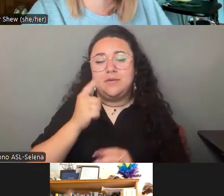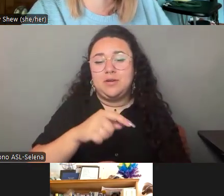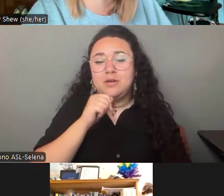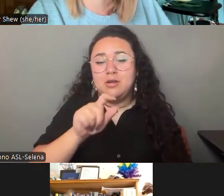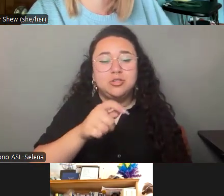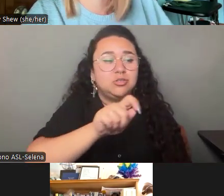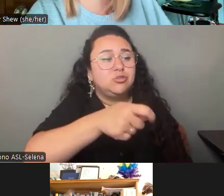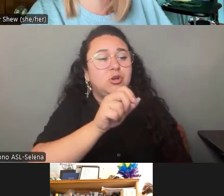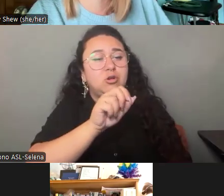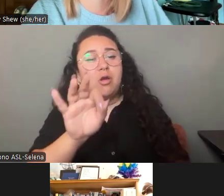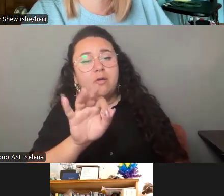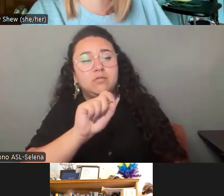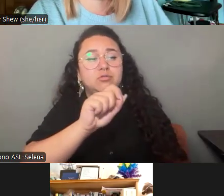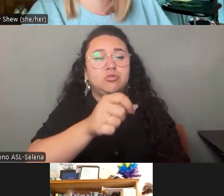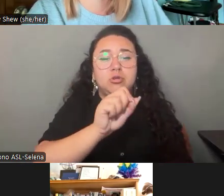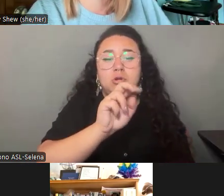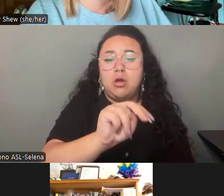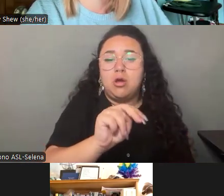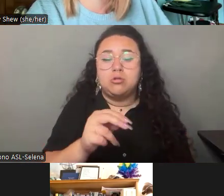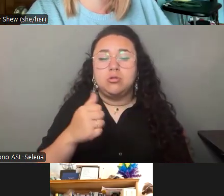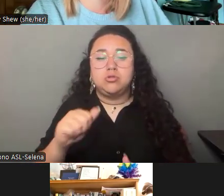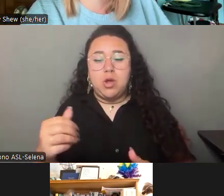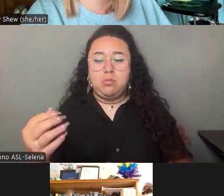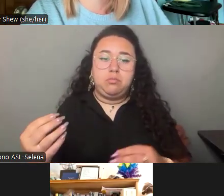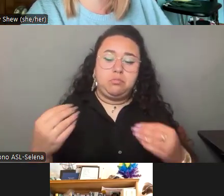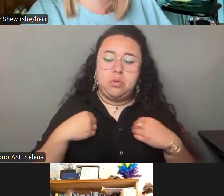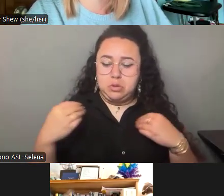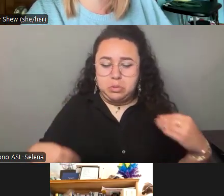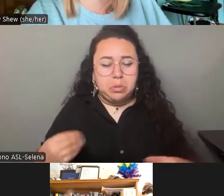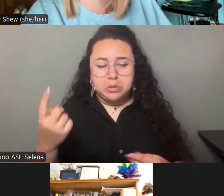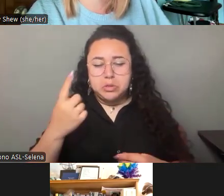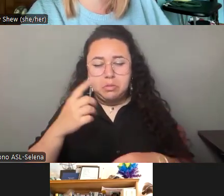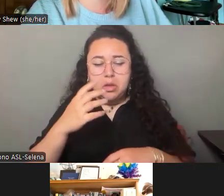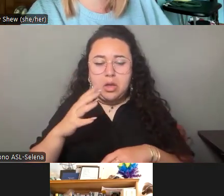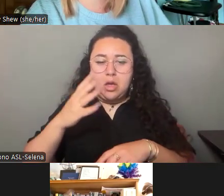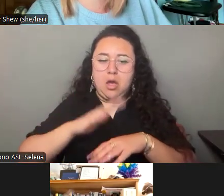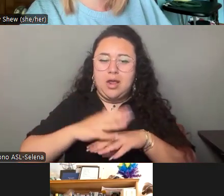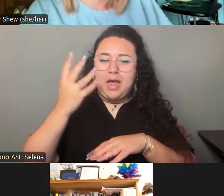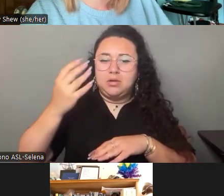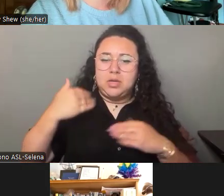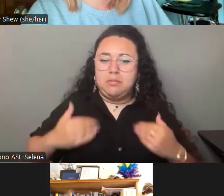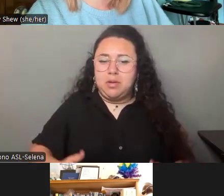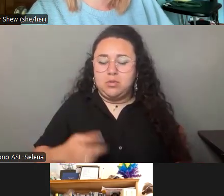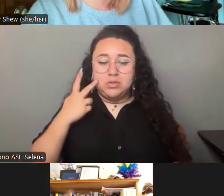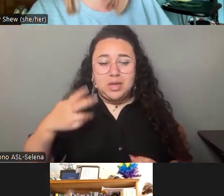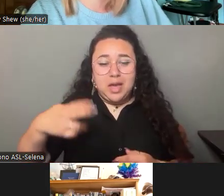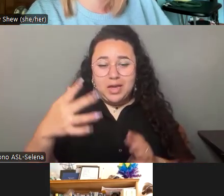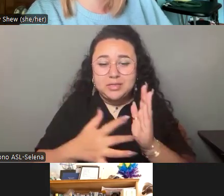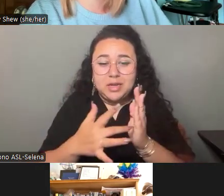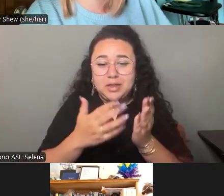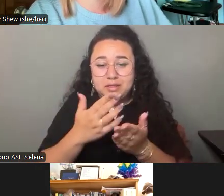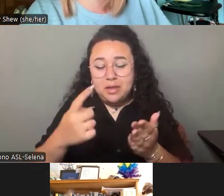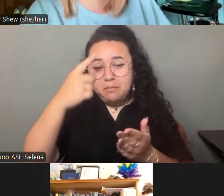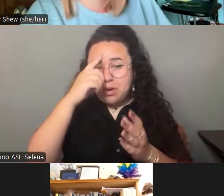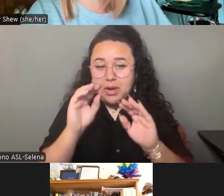on, or trying something outside of your body. Especially as we see a lot of high-tech things and brain